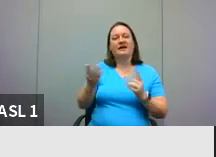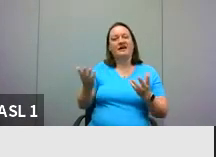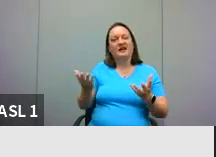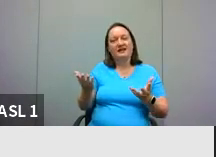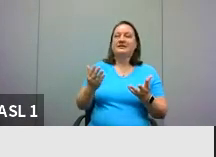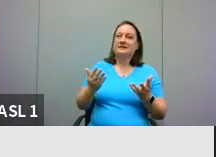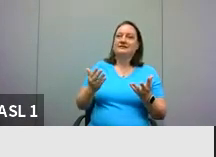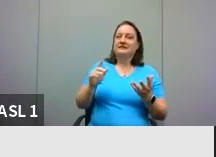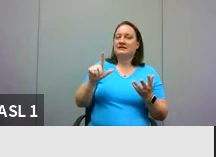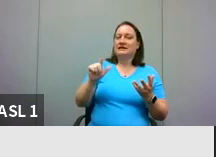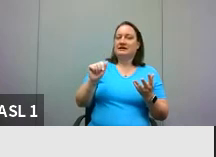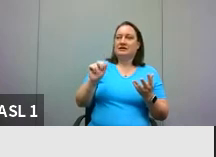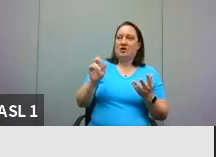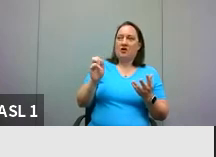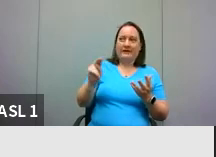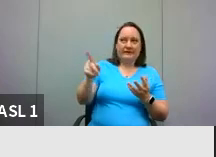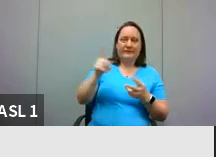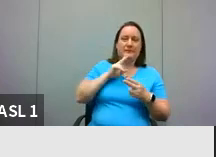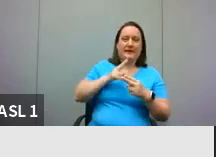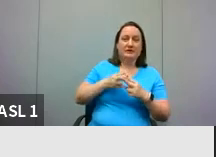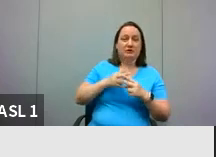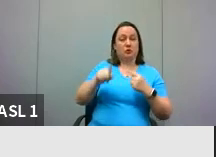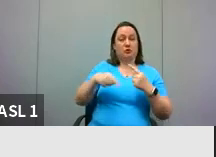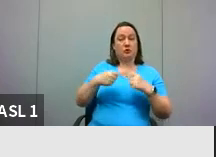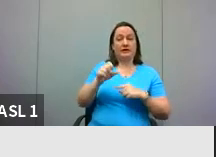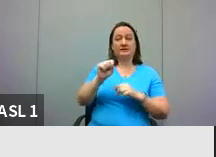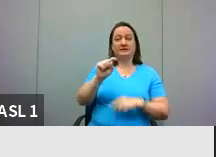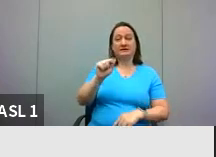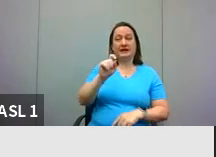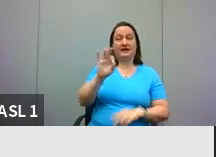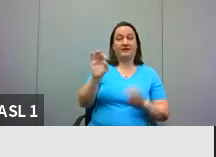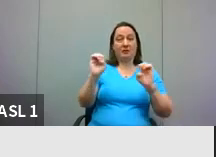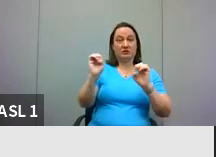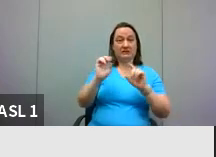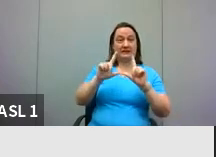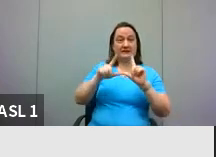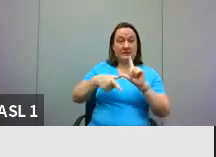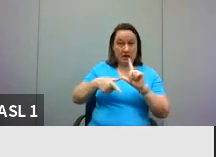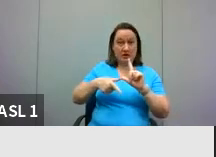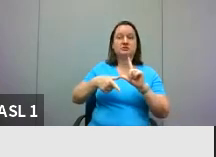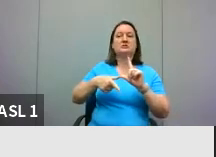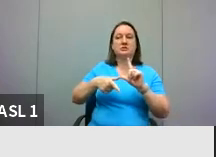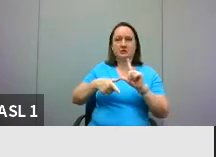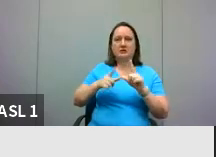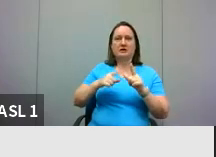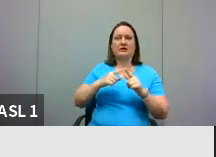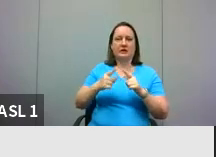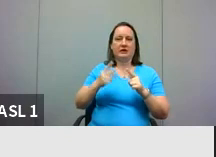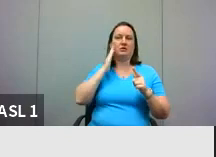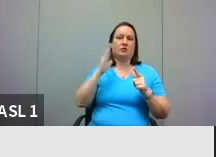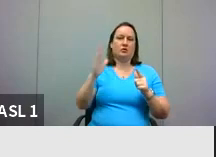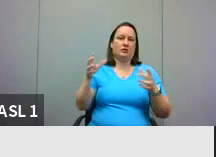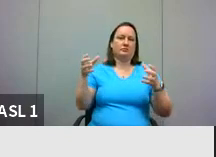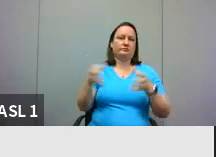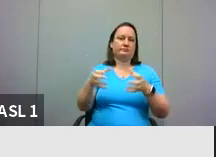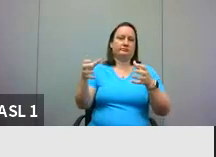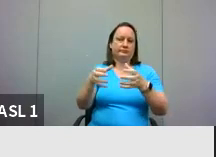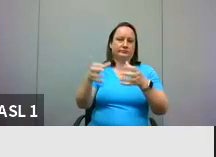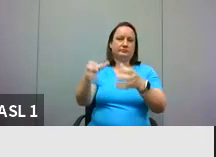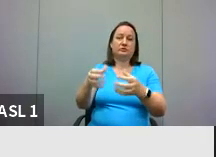to when this state of emergency expires. And so we're taking it kind of step by step, each meeting one at a time to